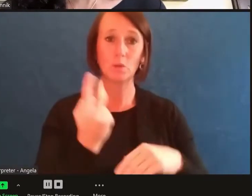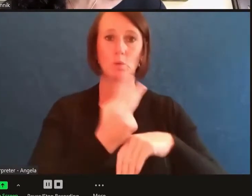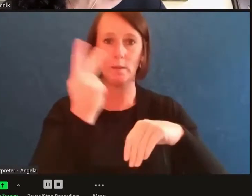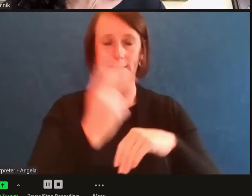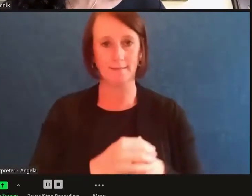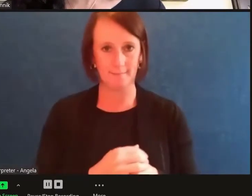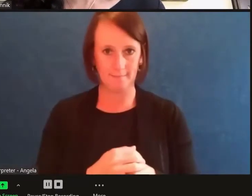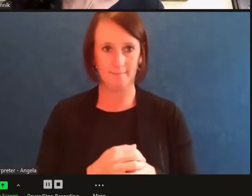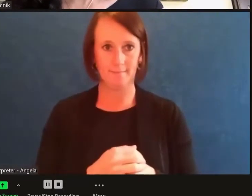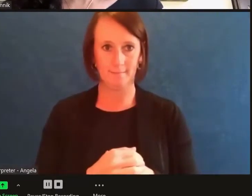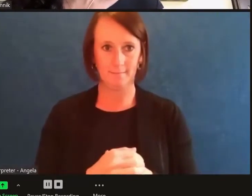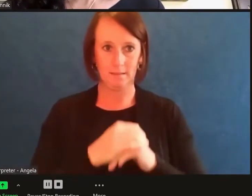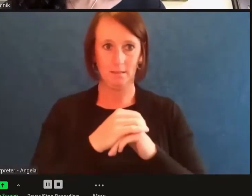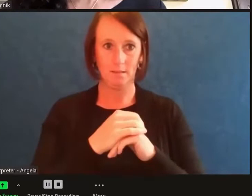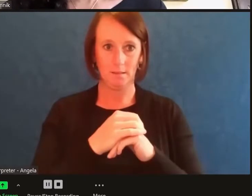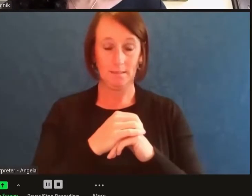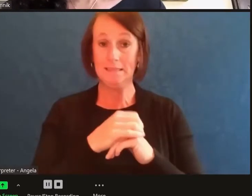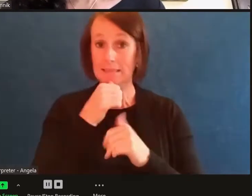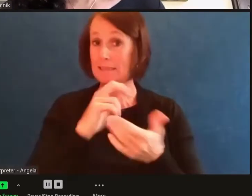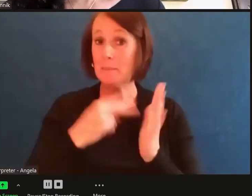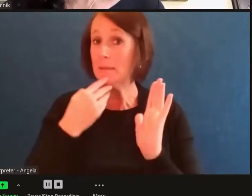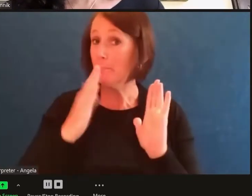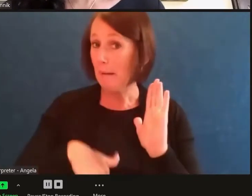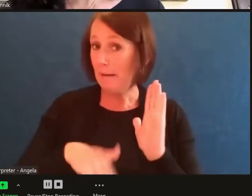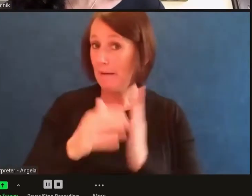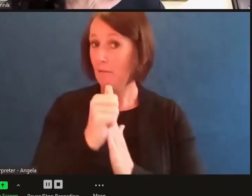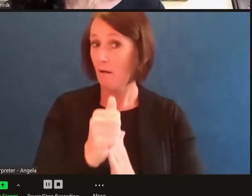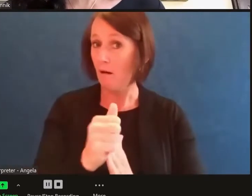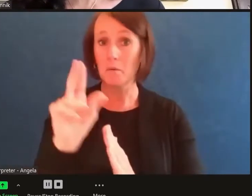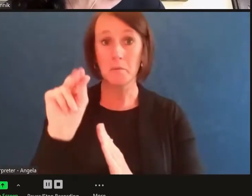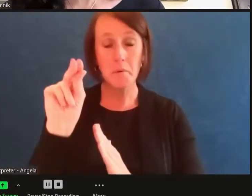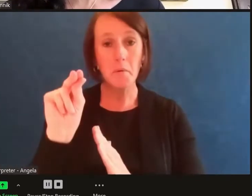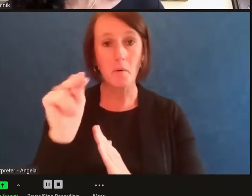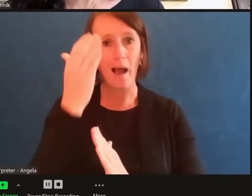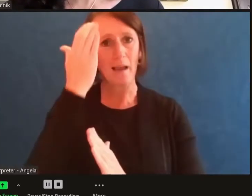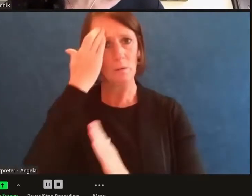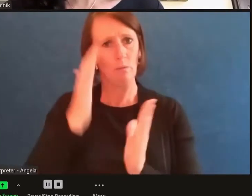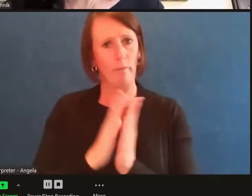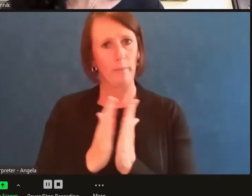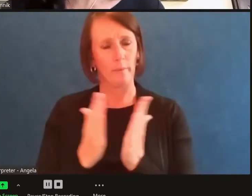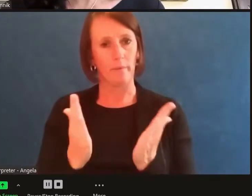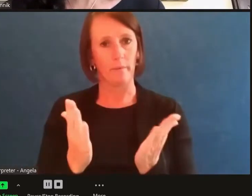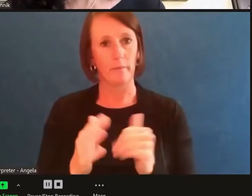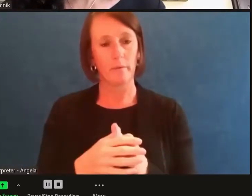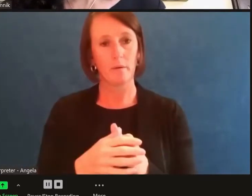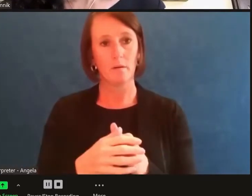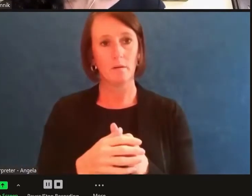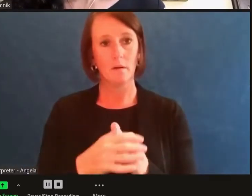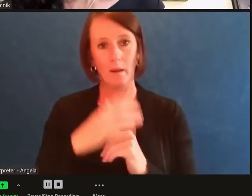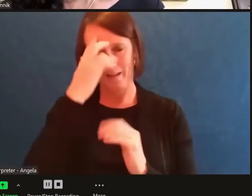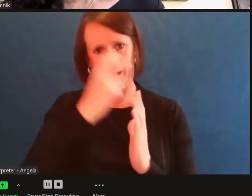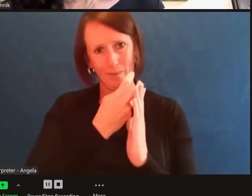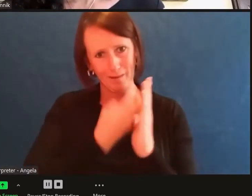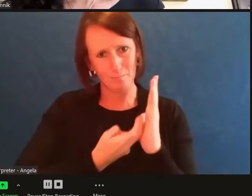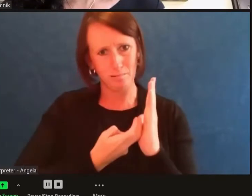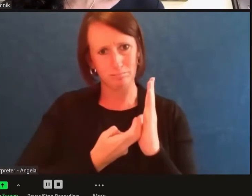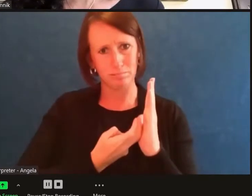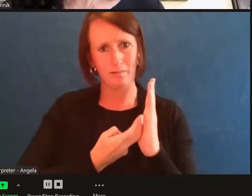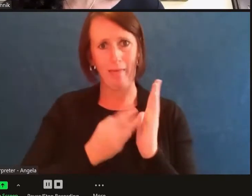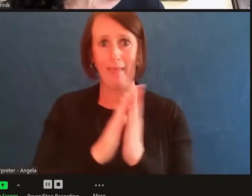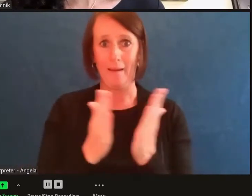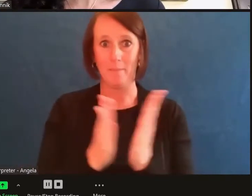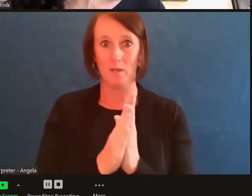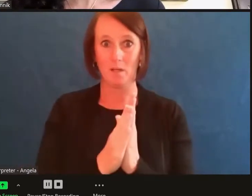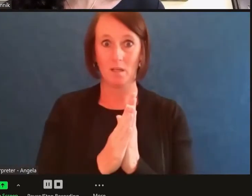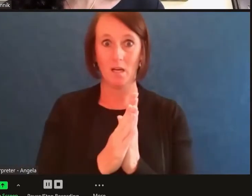days. Now, that doesn't mean it's a bad teacher's guide. I kind of knew the book. Boy, did I know the book. I dreamt that book. I ate that